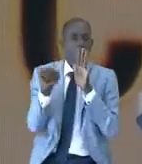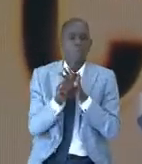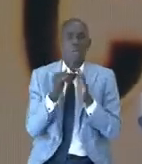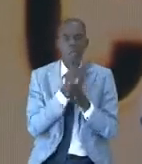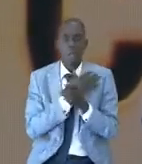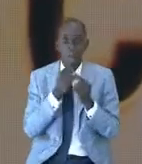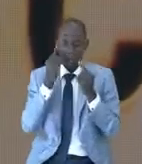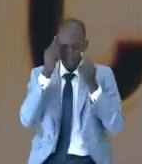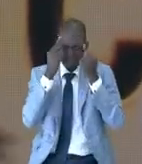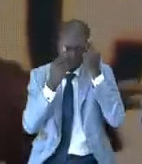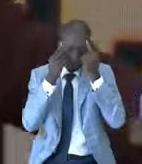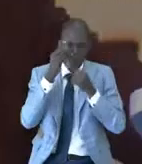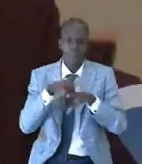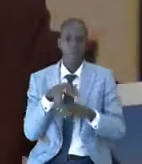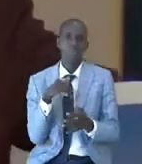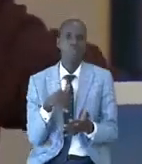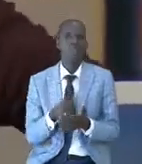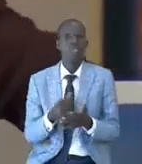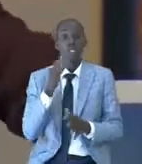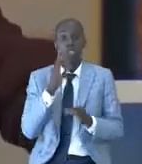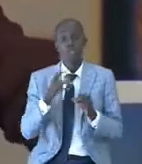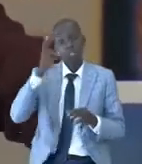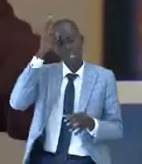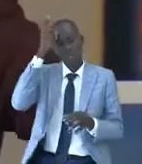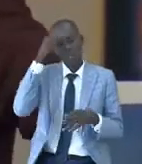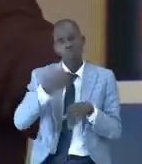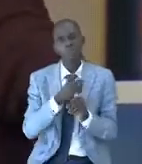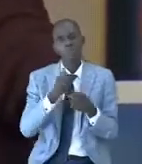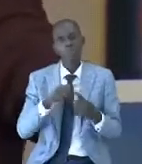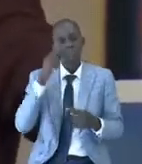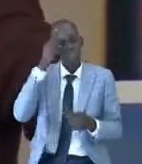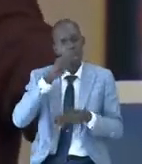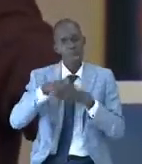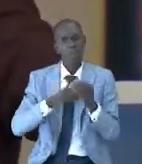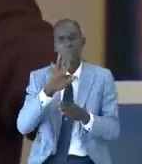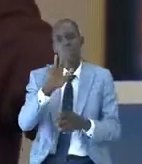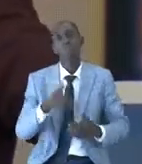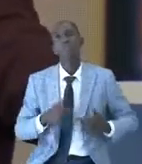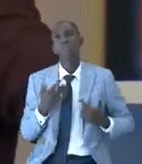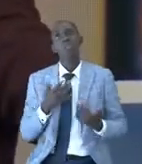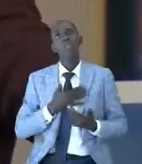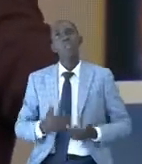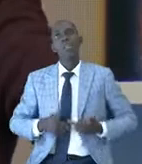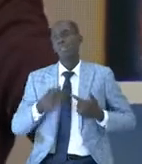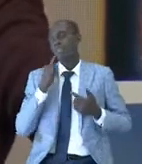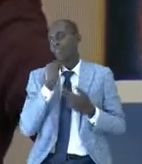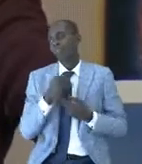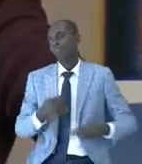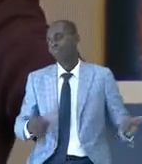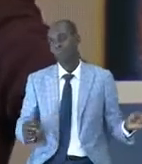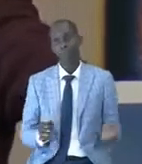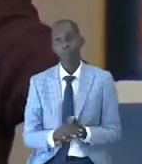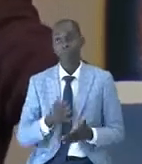it and think of it. If the devil has been making you to think about your life, my life is a wreck. My life